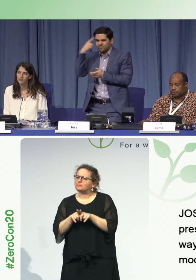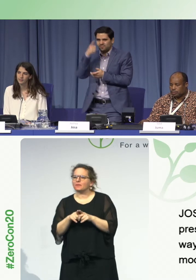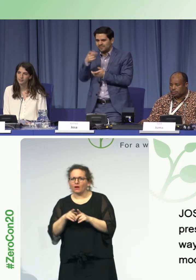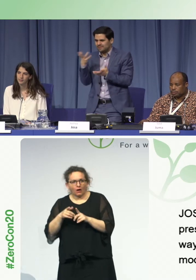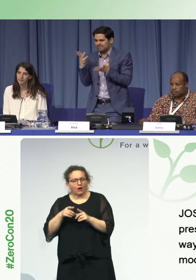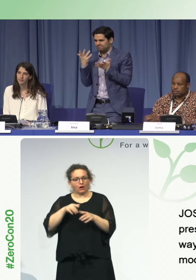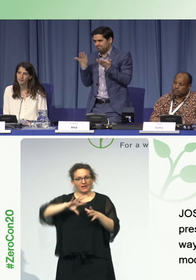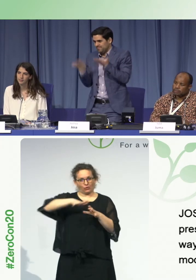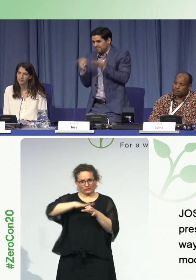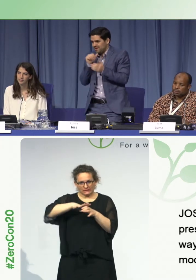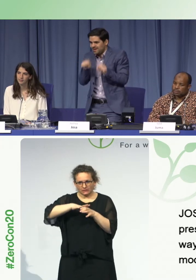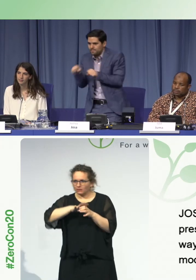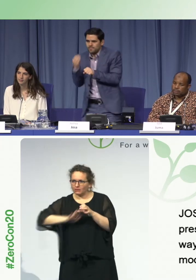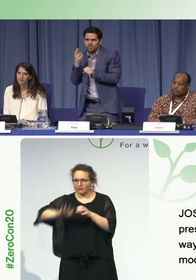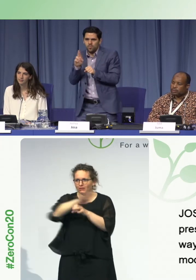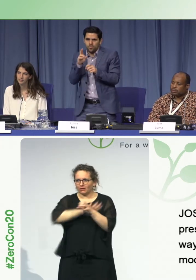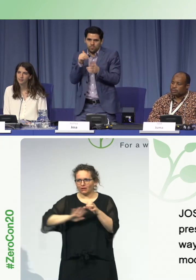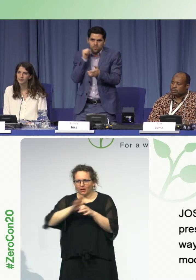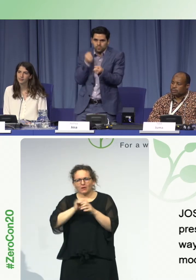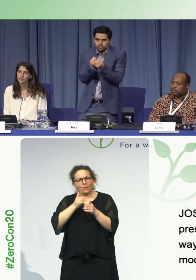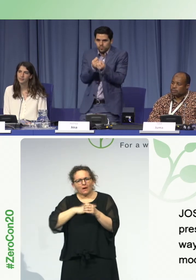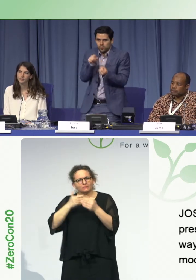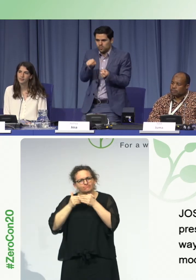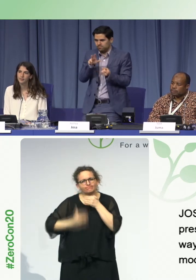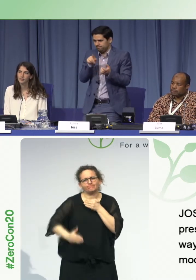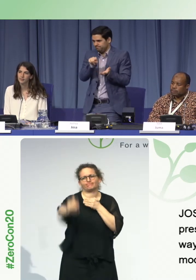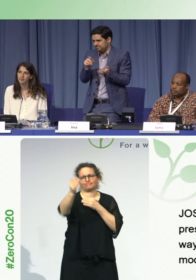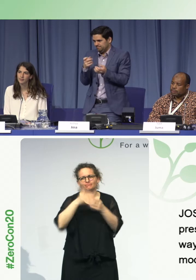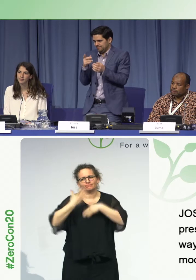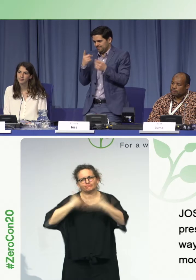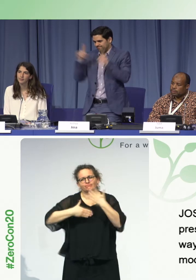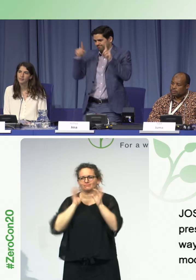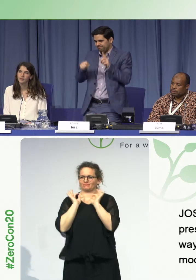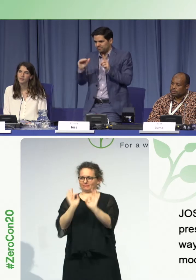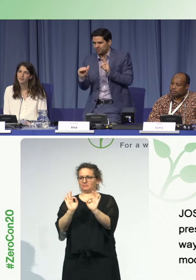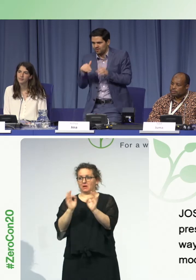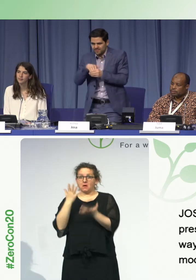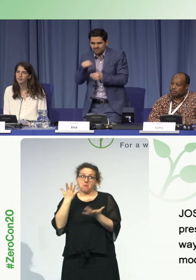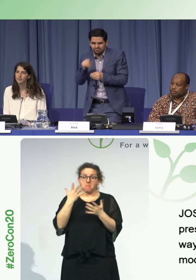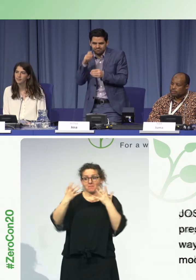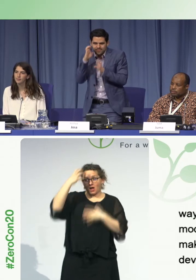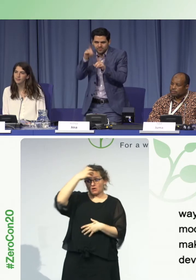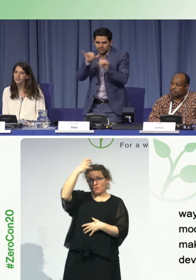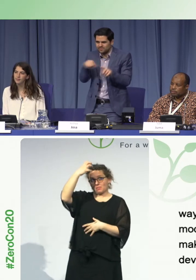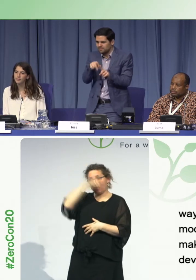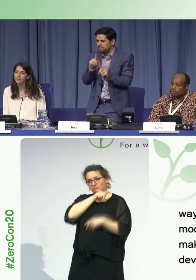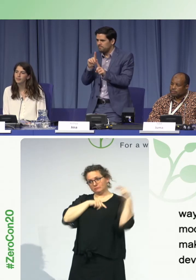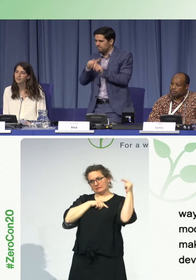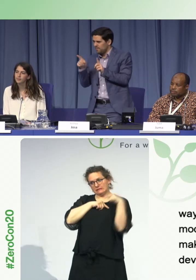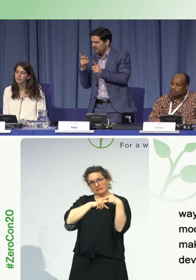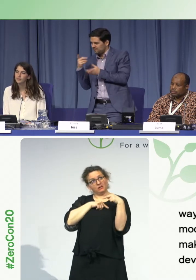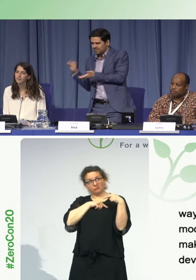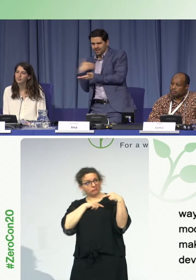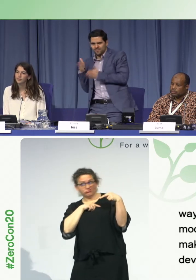children who are experiencing some challenges, maybe because the government is incapable or refuses to support them,